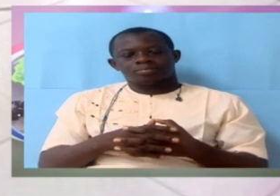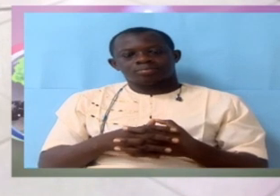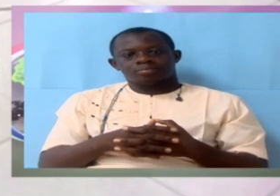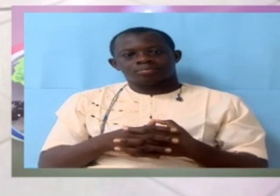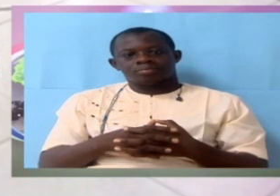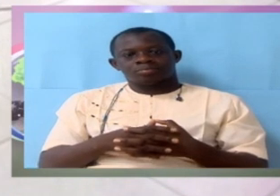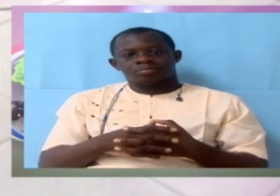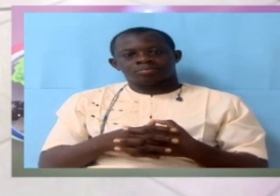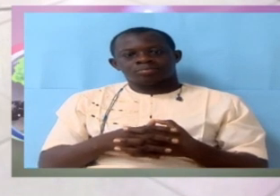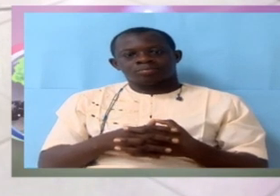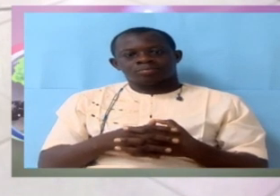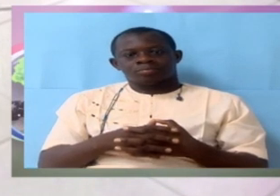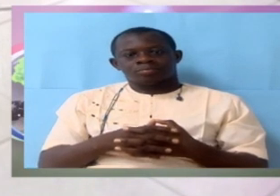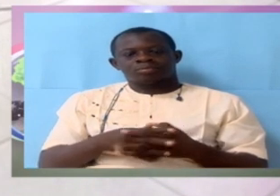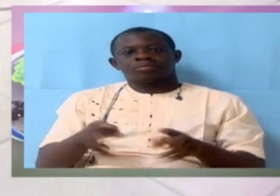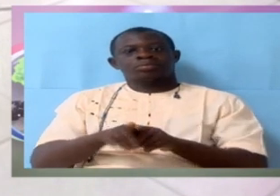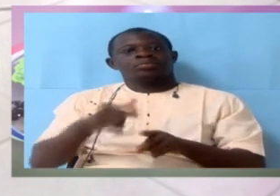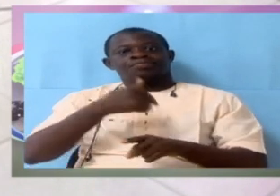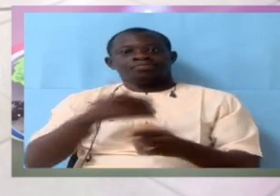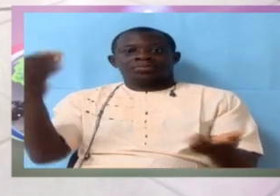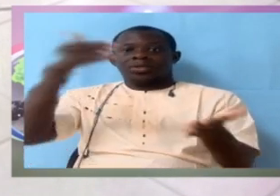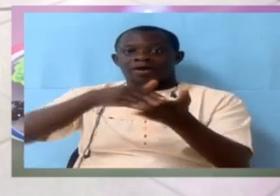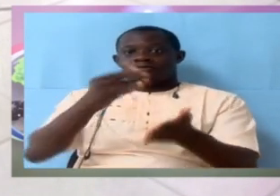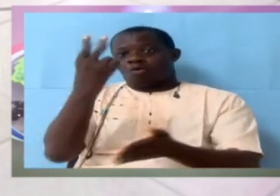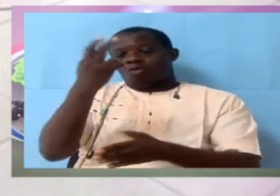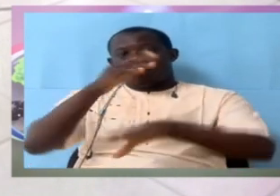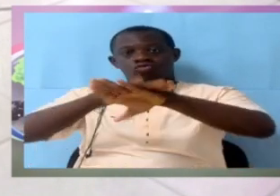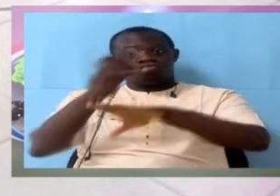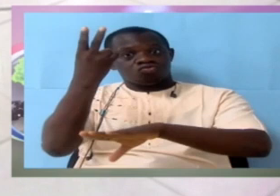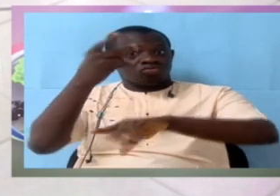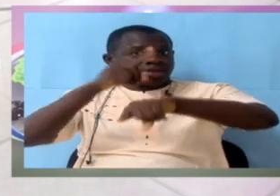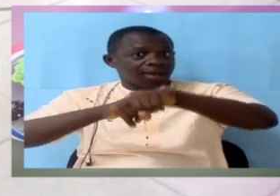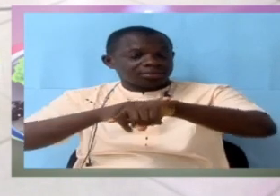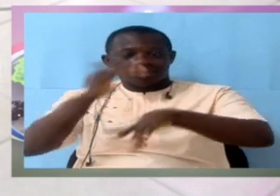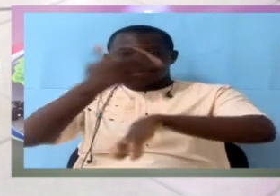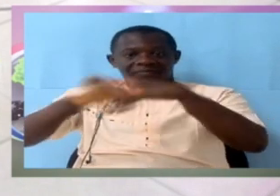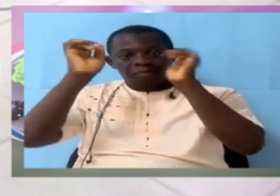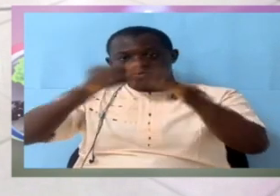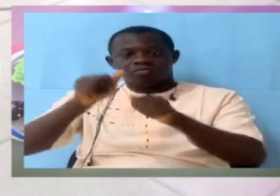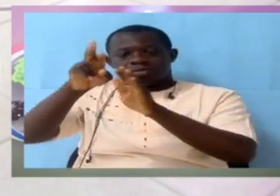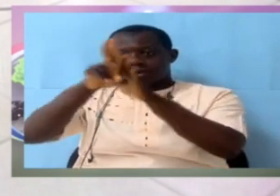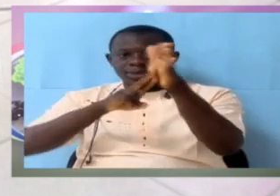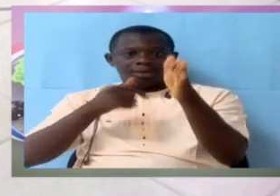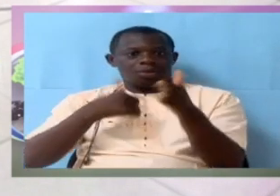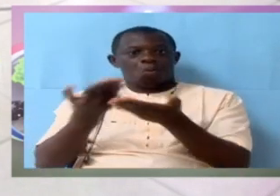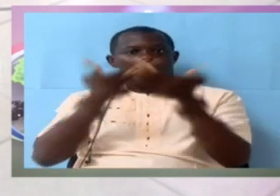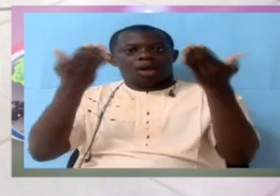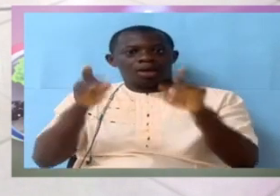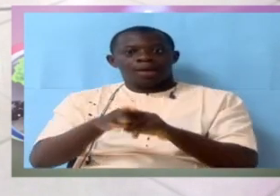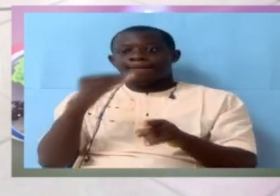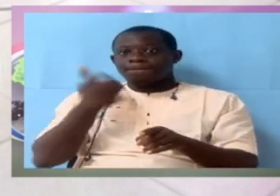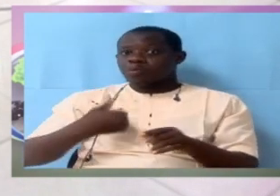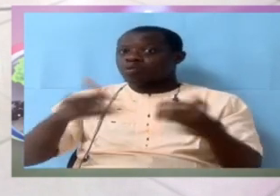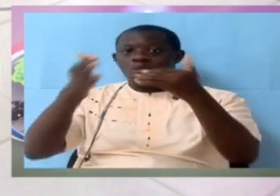Well, in fact, I came on 2 occasions, but I was unable to be enrolled because a lot of people used to